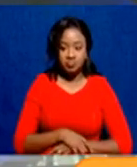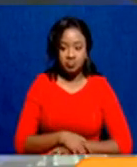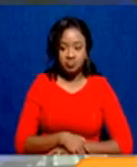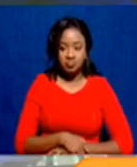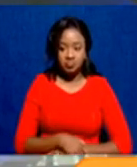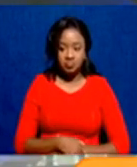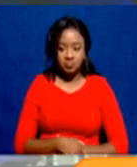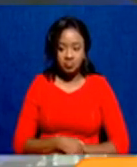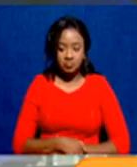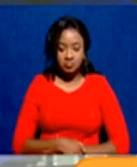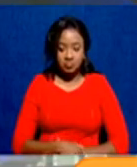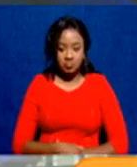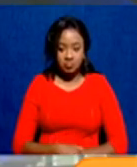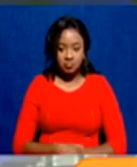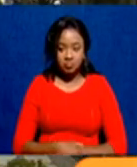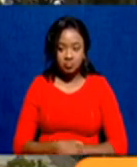Oma with the details.